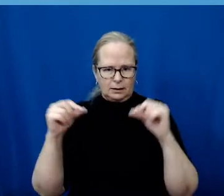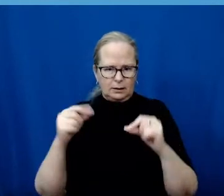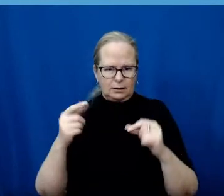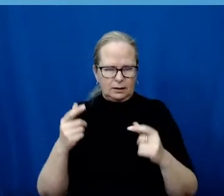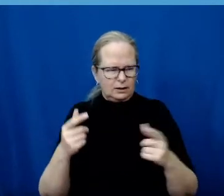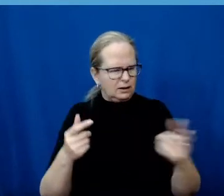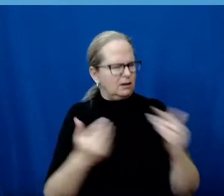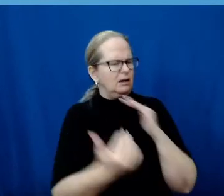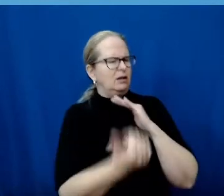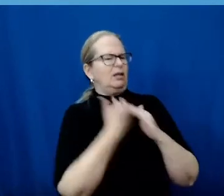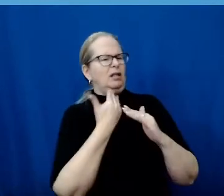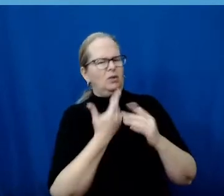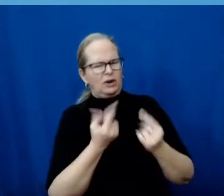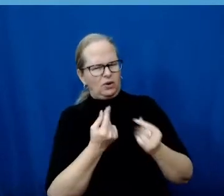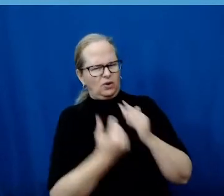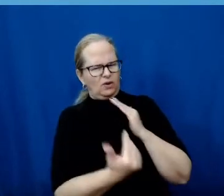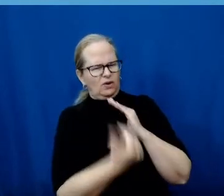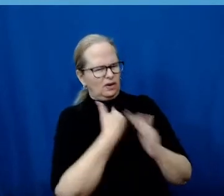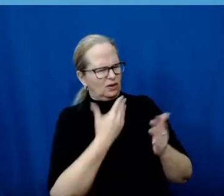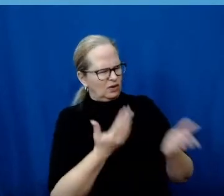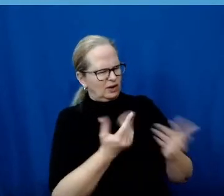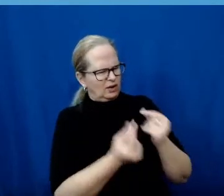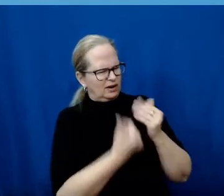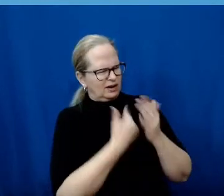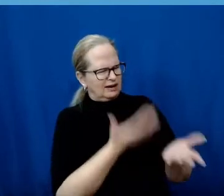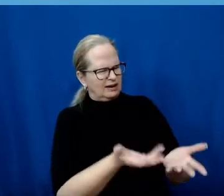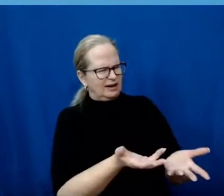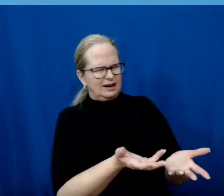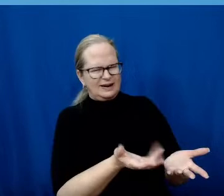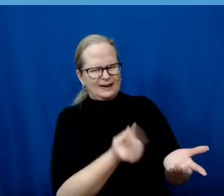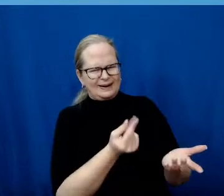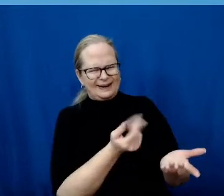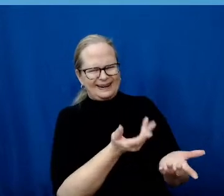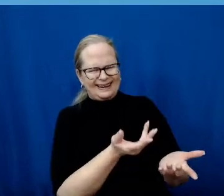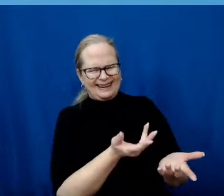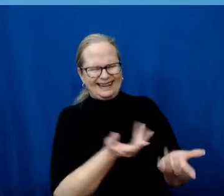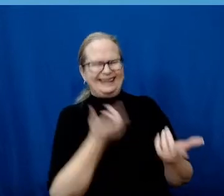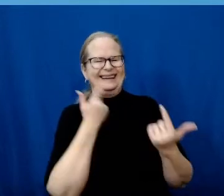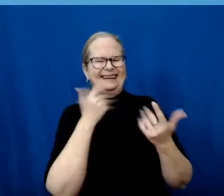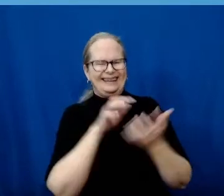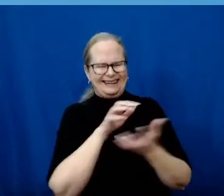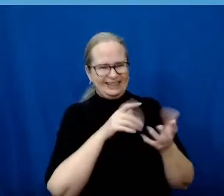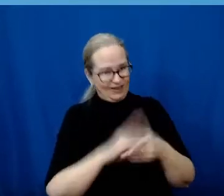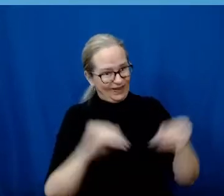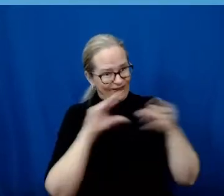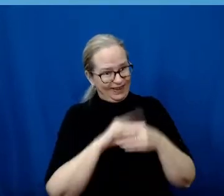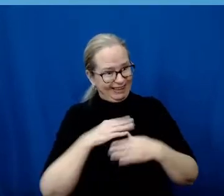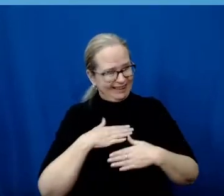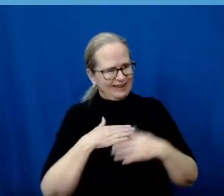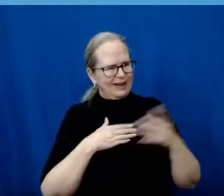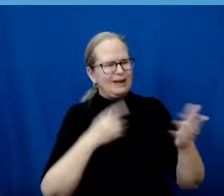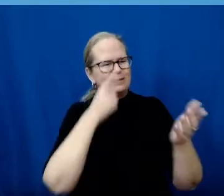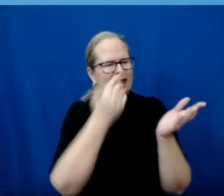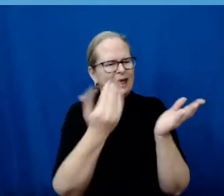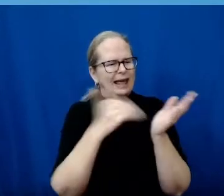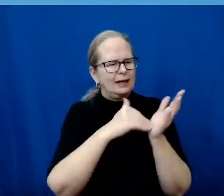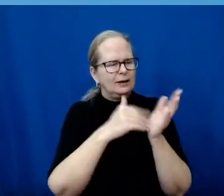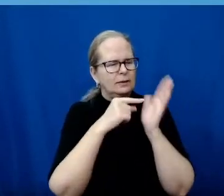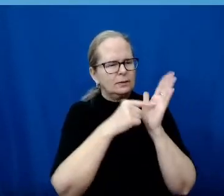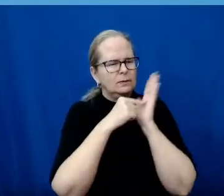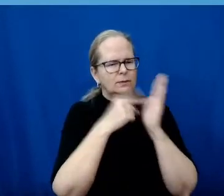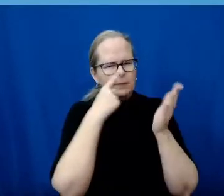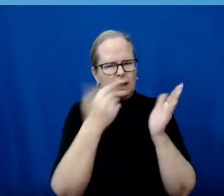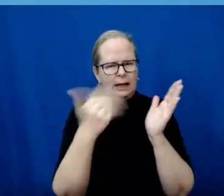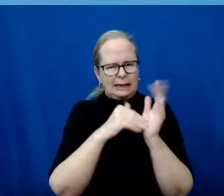Keep that up there. I want to actually use this, because normal background carbon dioxide in the